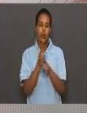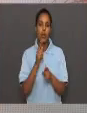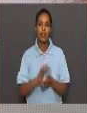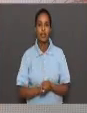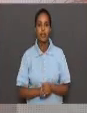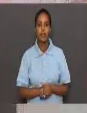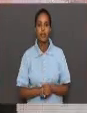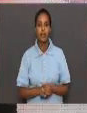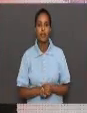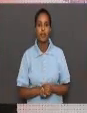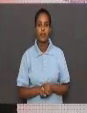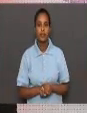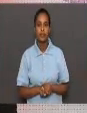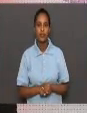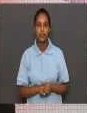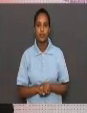are correct.